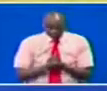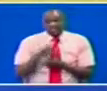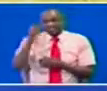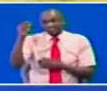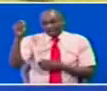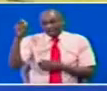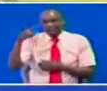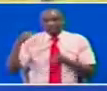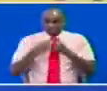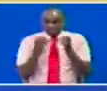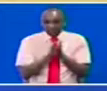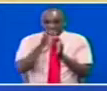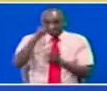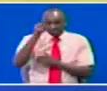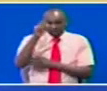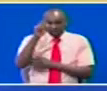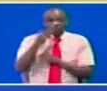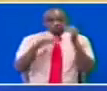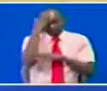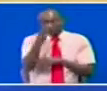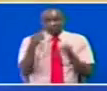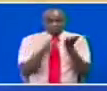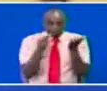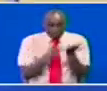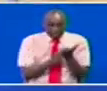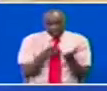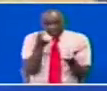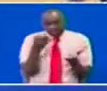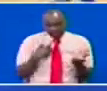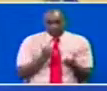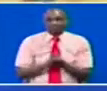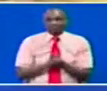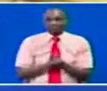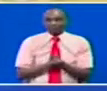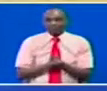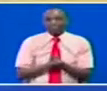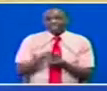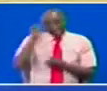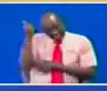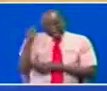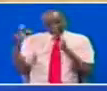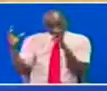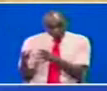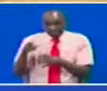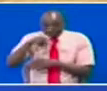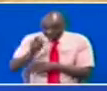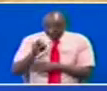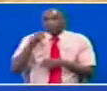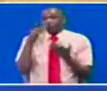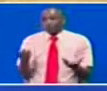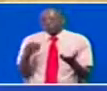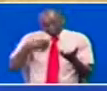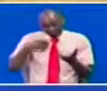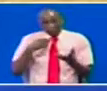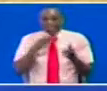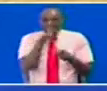Leos took on Uganda's Chambogo, with both sides seeking the tournament's maiden title. The Kenyan side, however, found themselves in the back foot